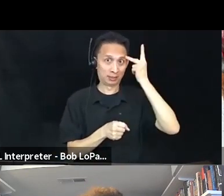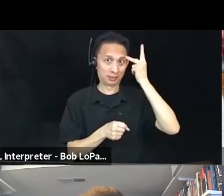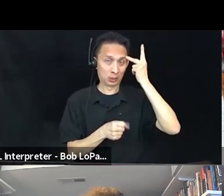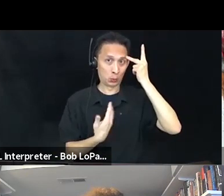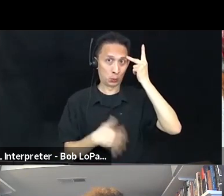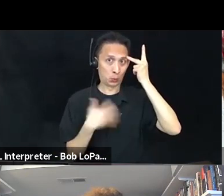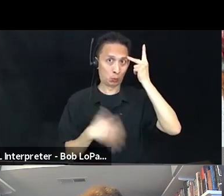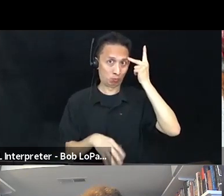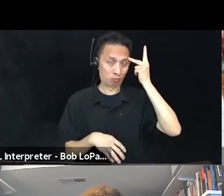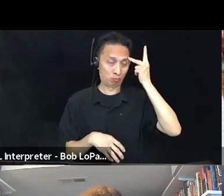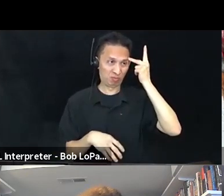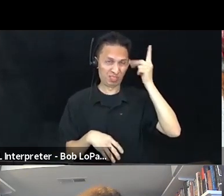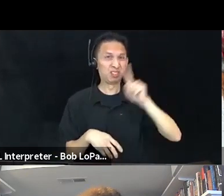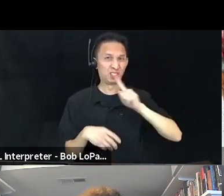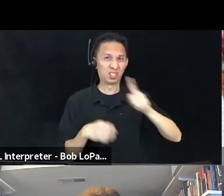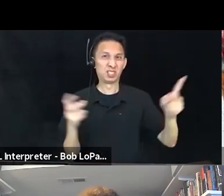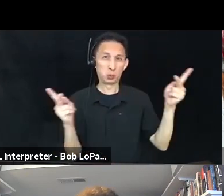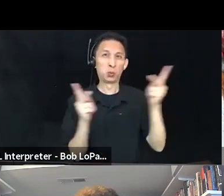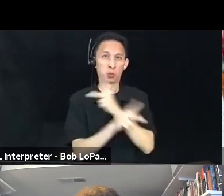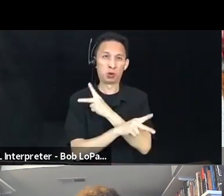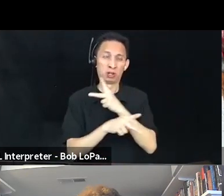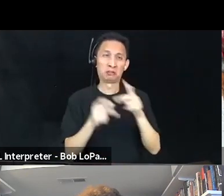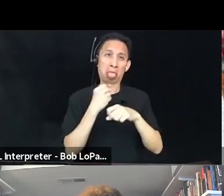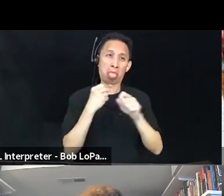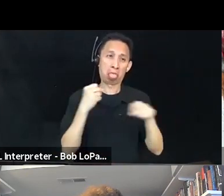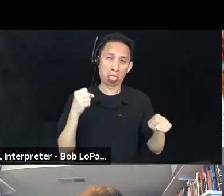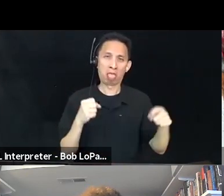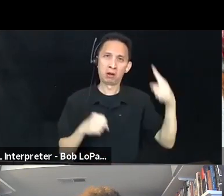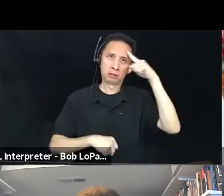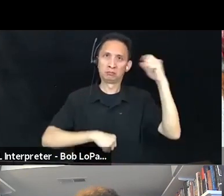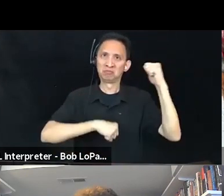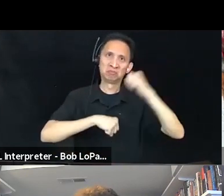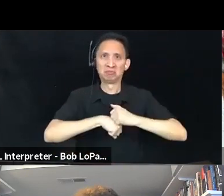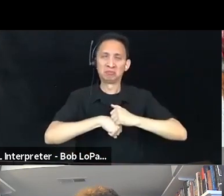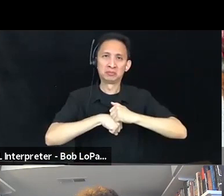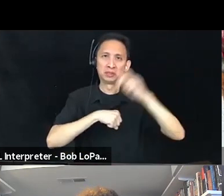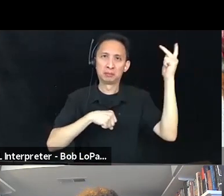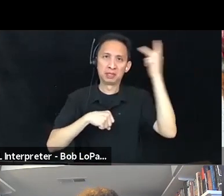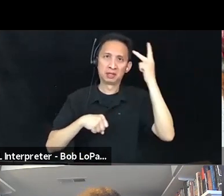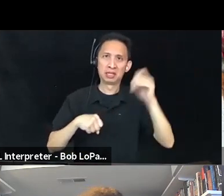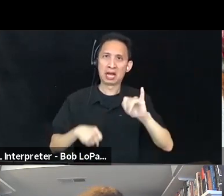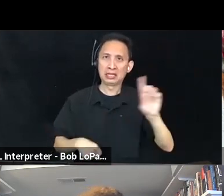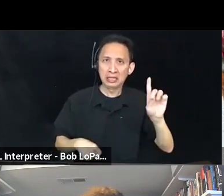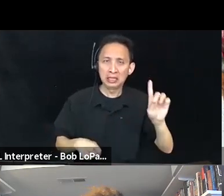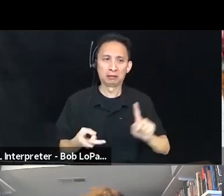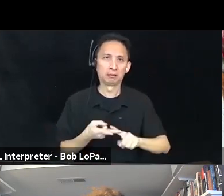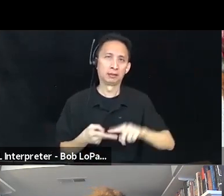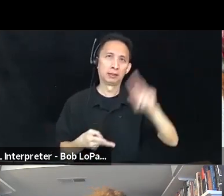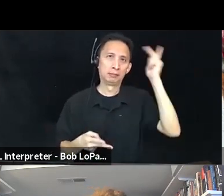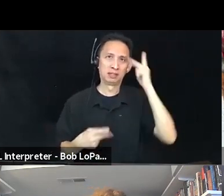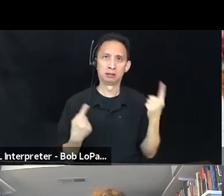up exacerbating, calcifying, entrenching political identities and political